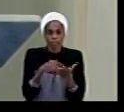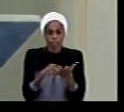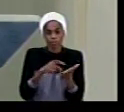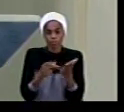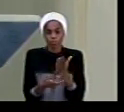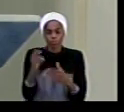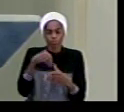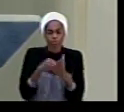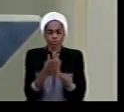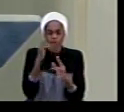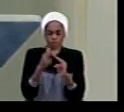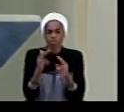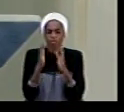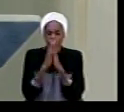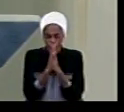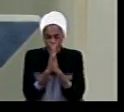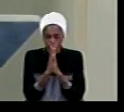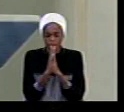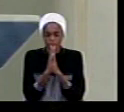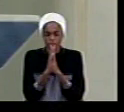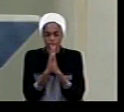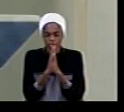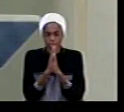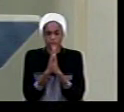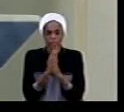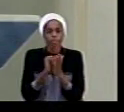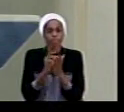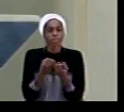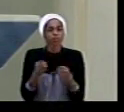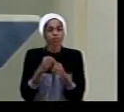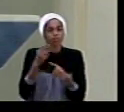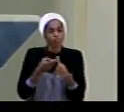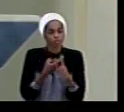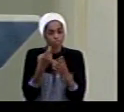mouth and talk to the Lord that even